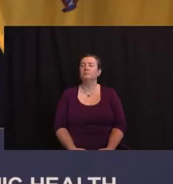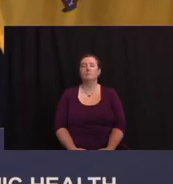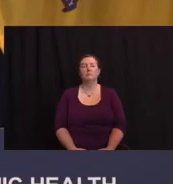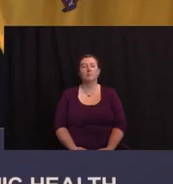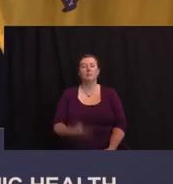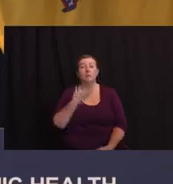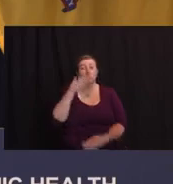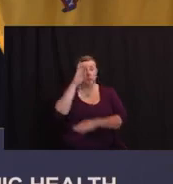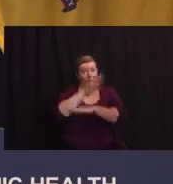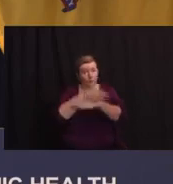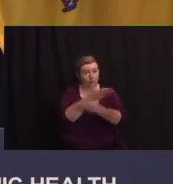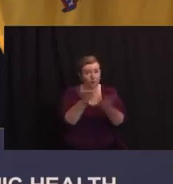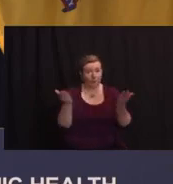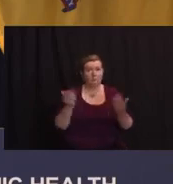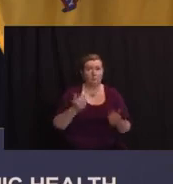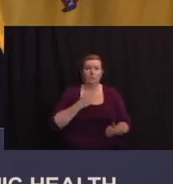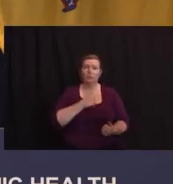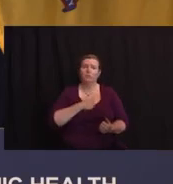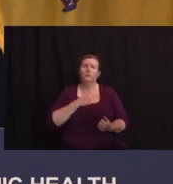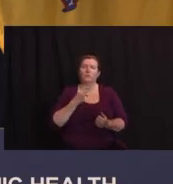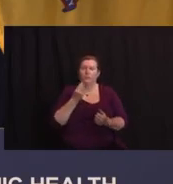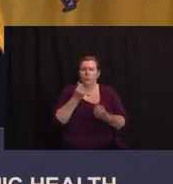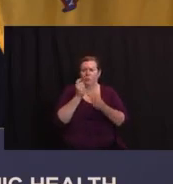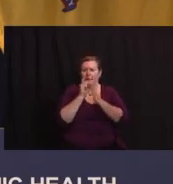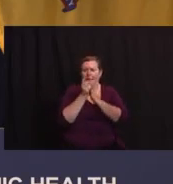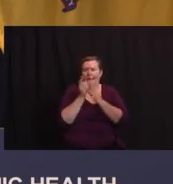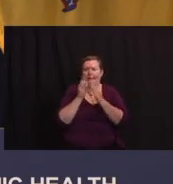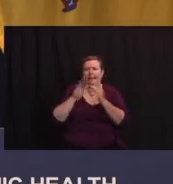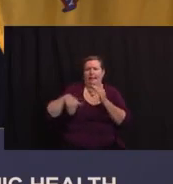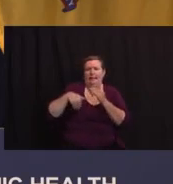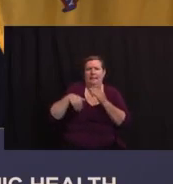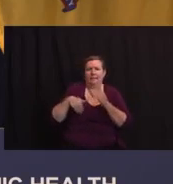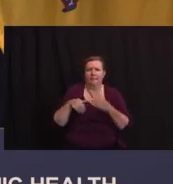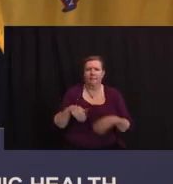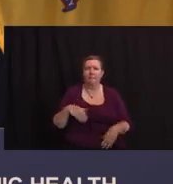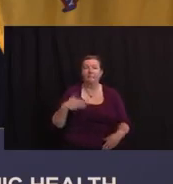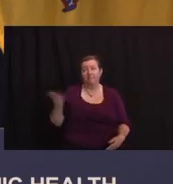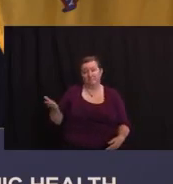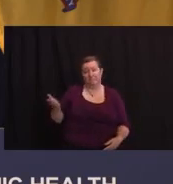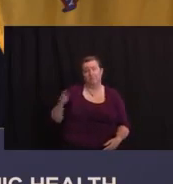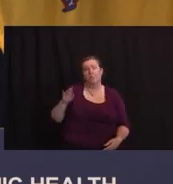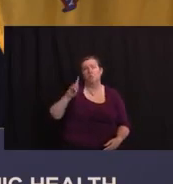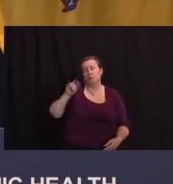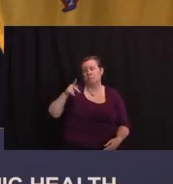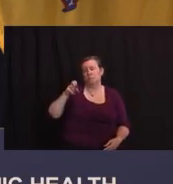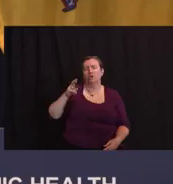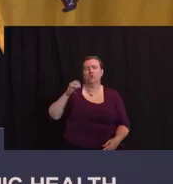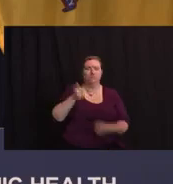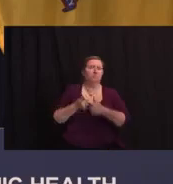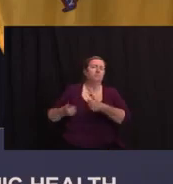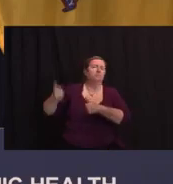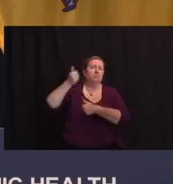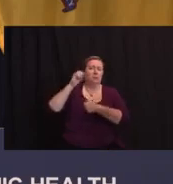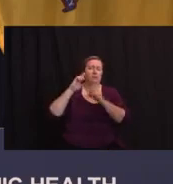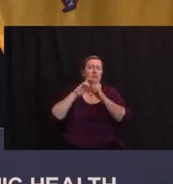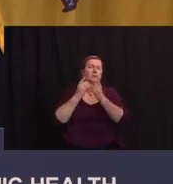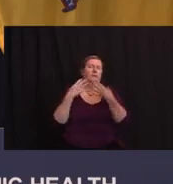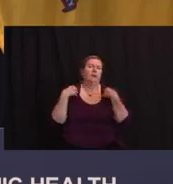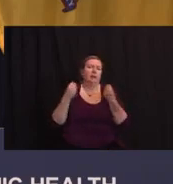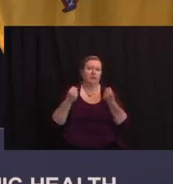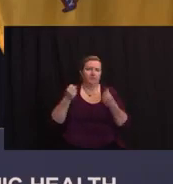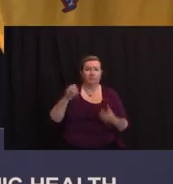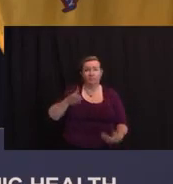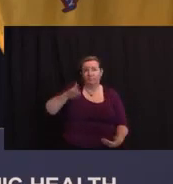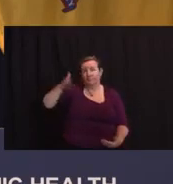Good afternoon. Sorry to be a couple behind here. With me is the woman to my right who needs no introduction, the Commissioner of the Department of Health, Judy Persicelli. To her right, another